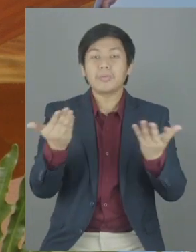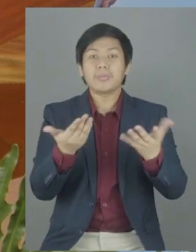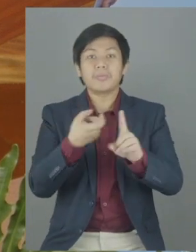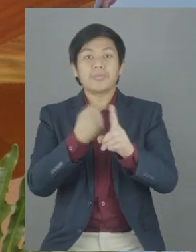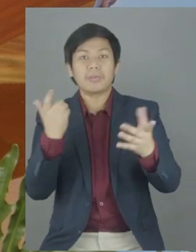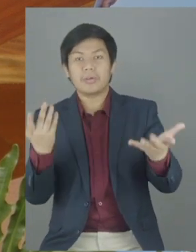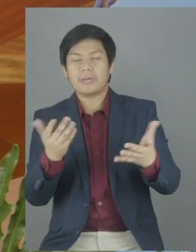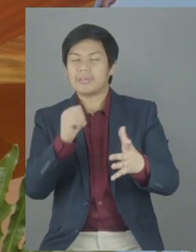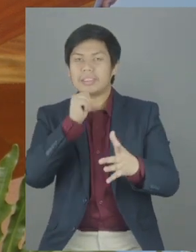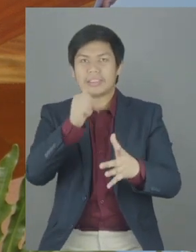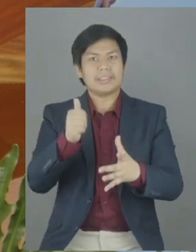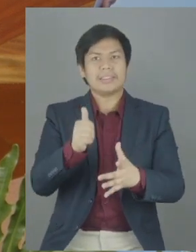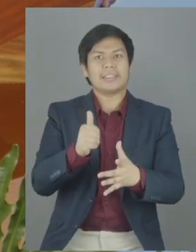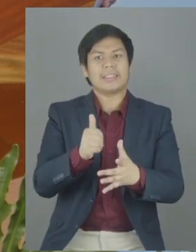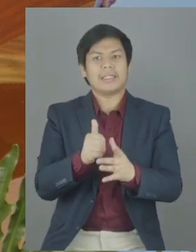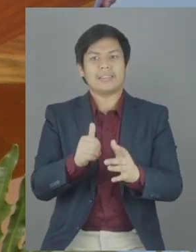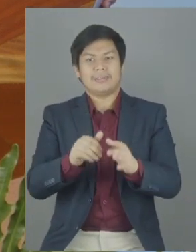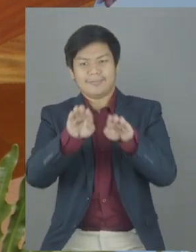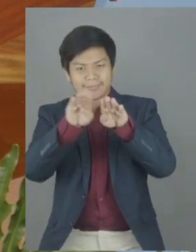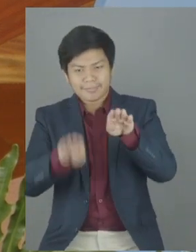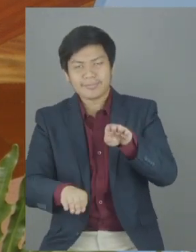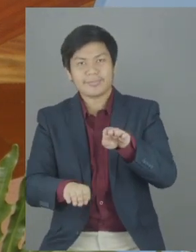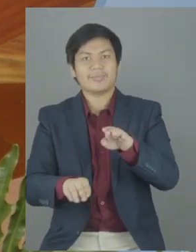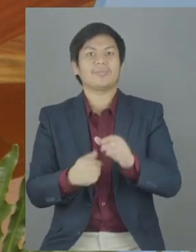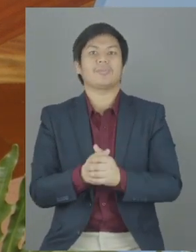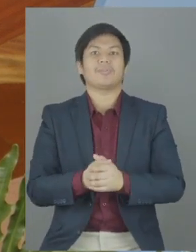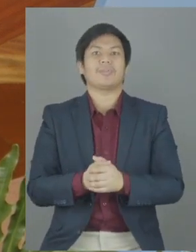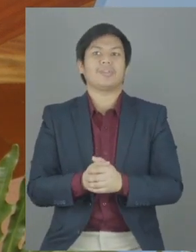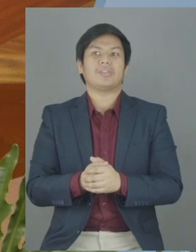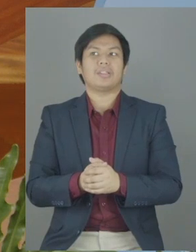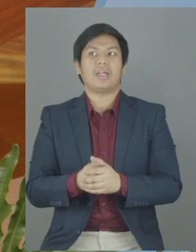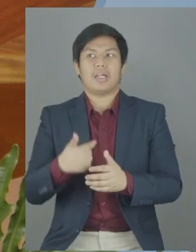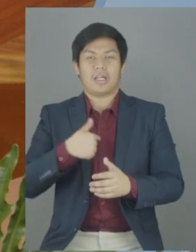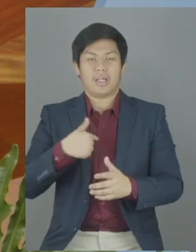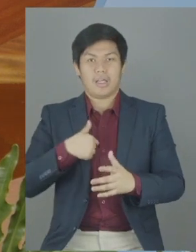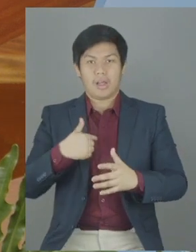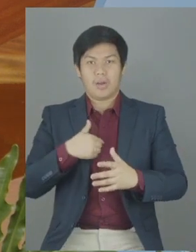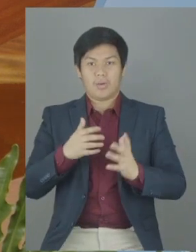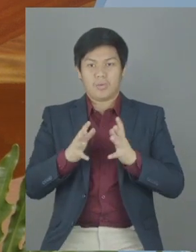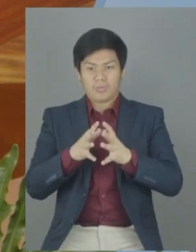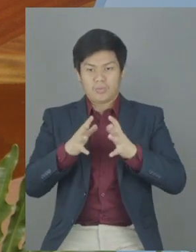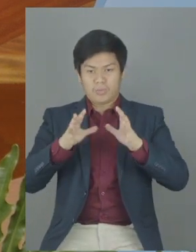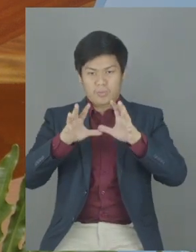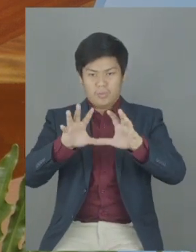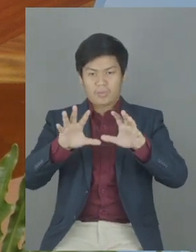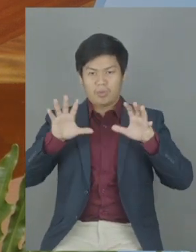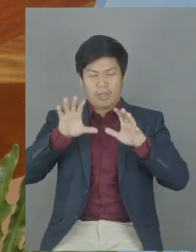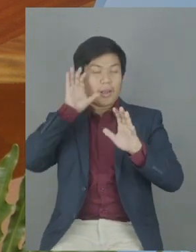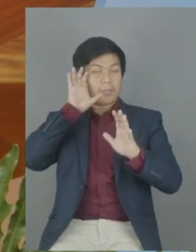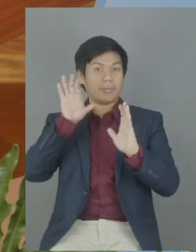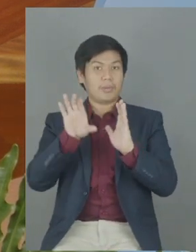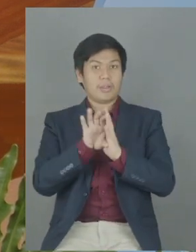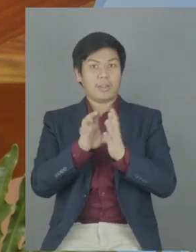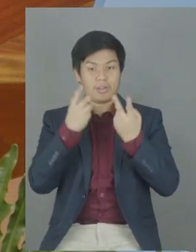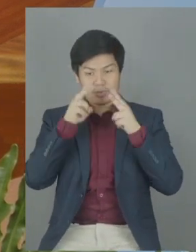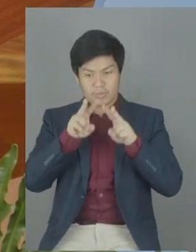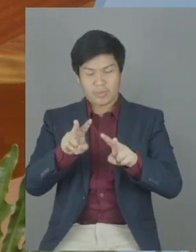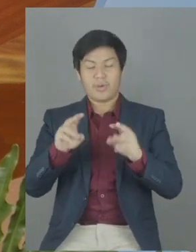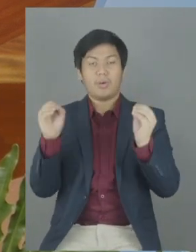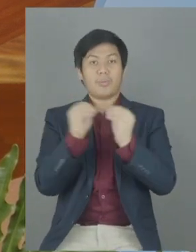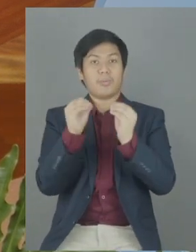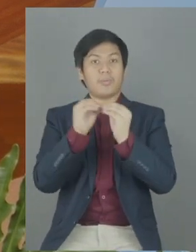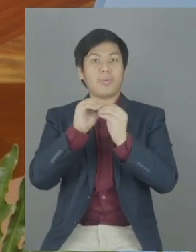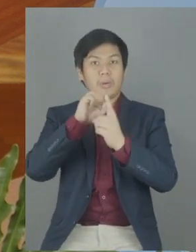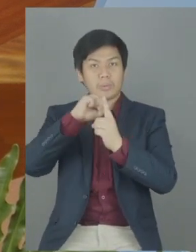must never be a deterrent. And I'd like to zoom out and think about more a